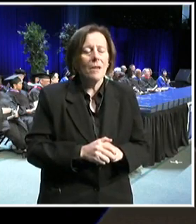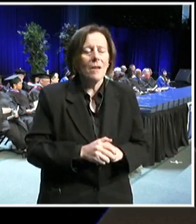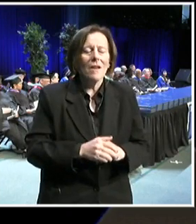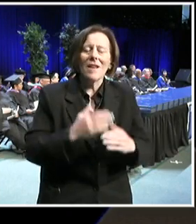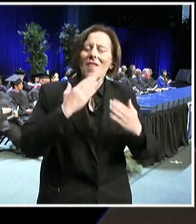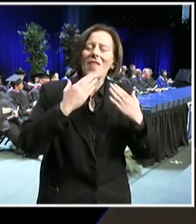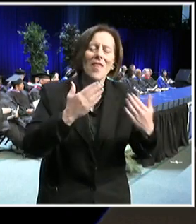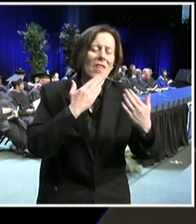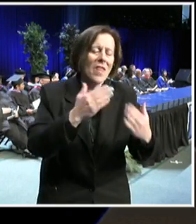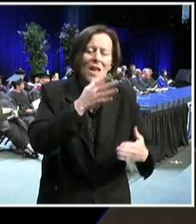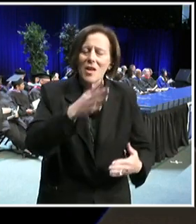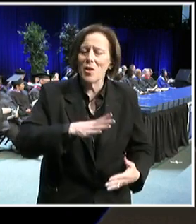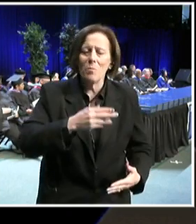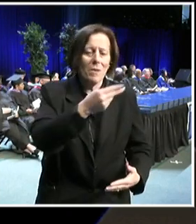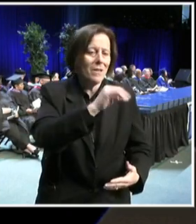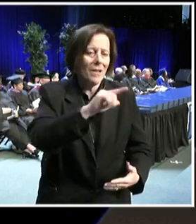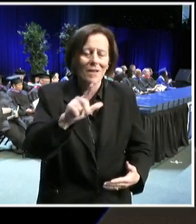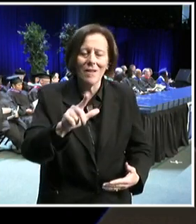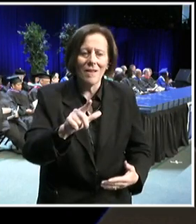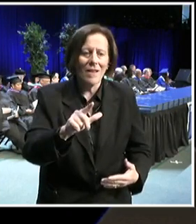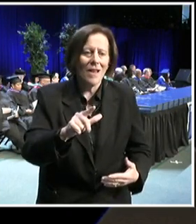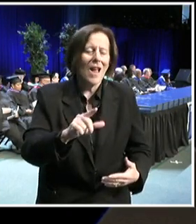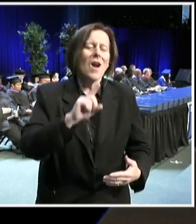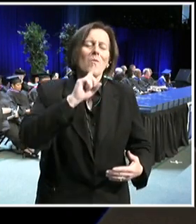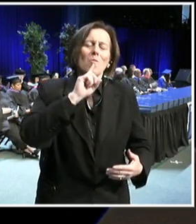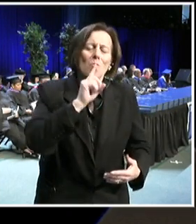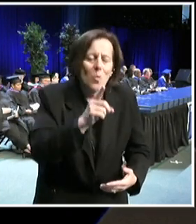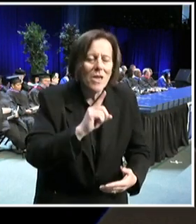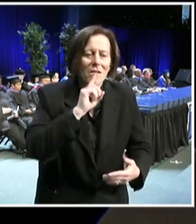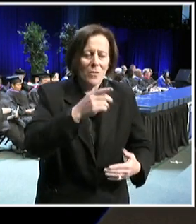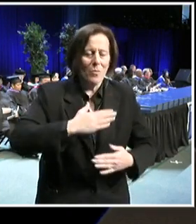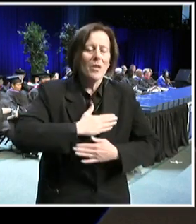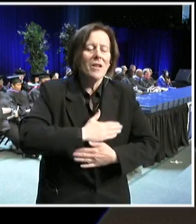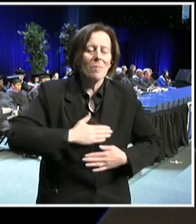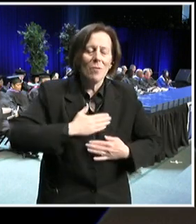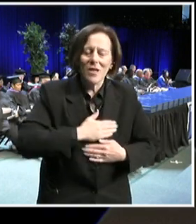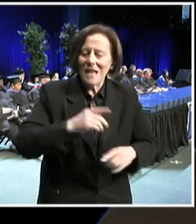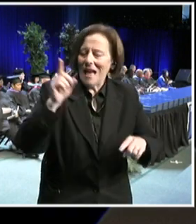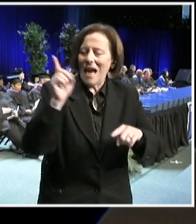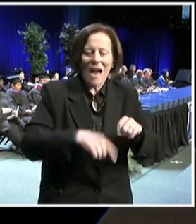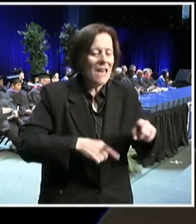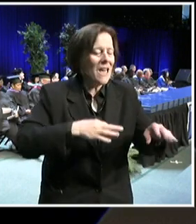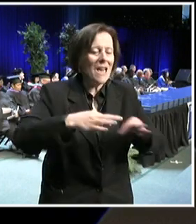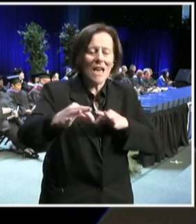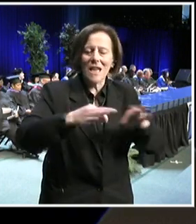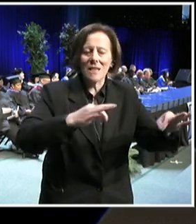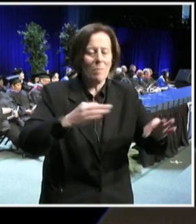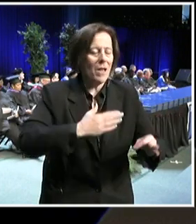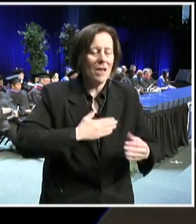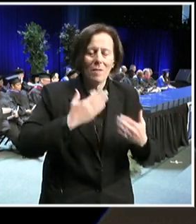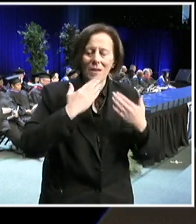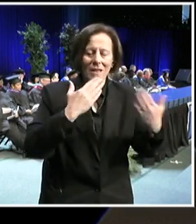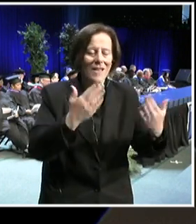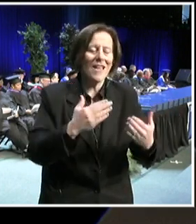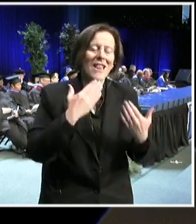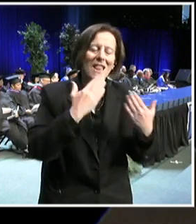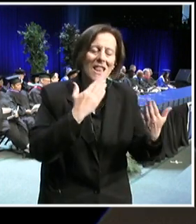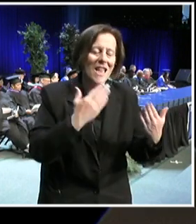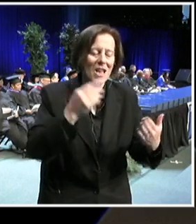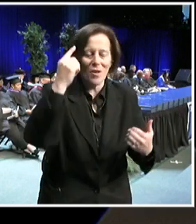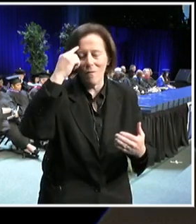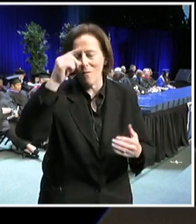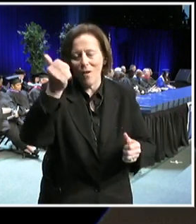Thank you, Ms. Hill, for being there for me. I really, really appreciate it, and words can't describe how thankful I am for that. Thank you for